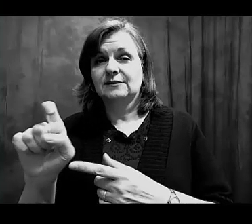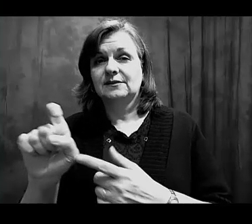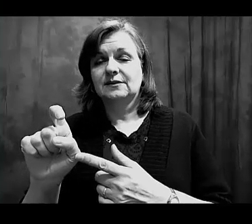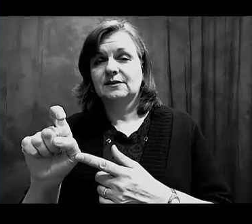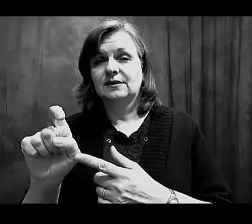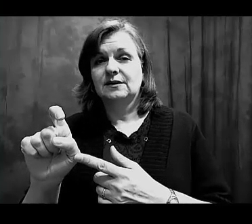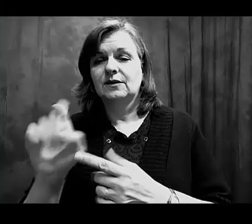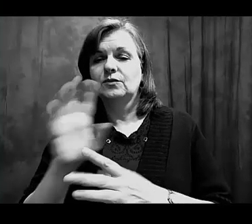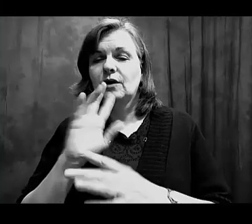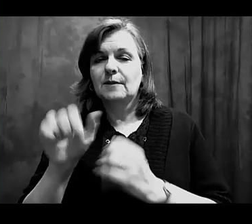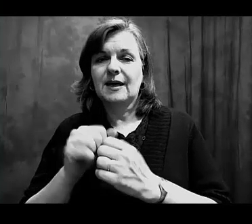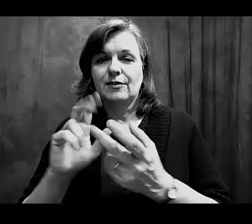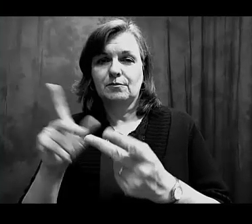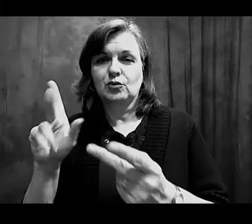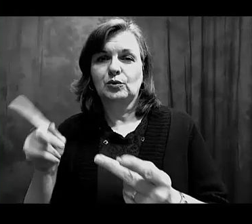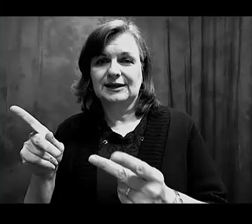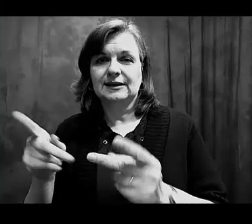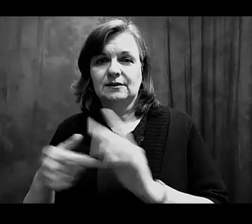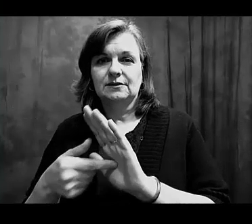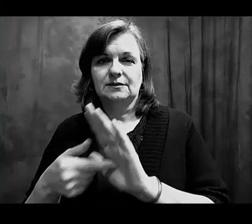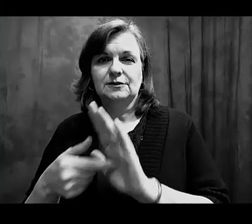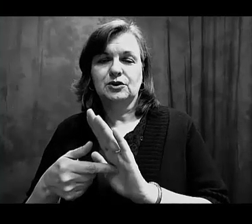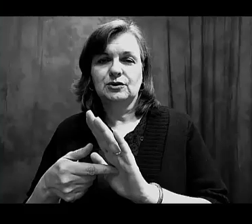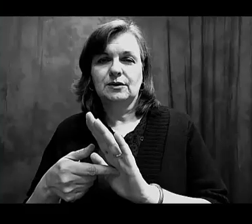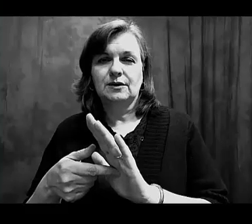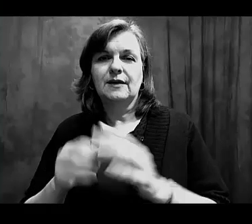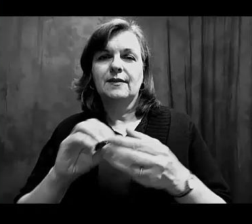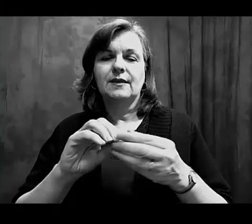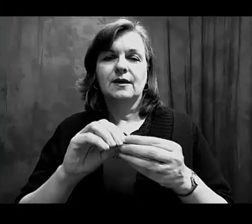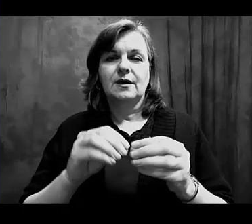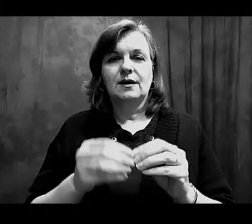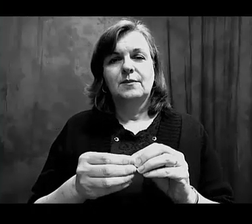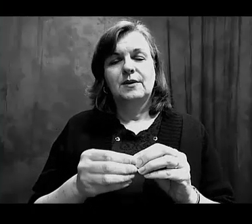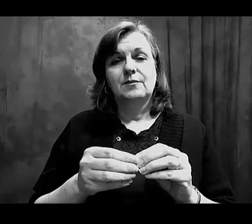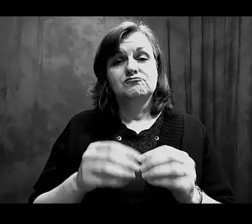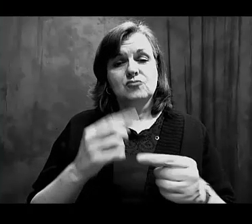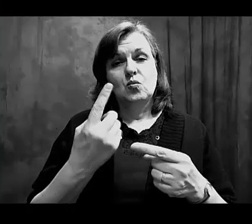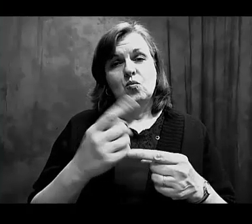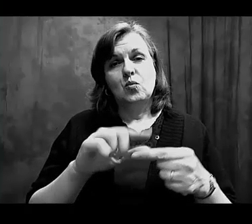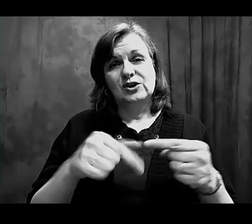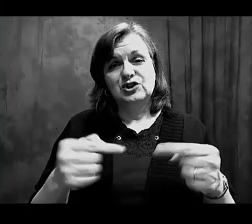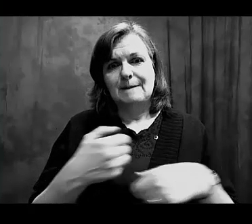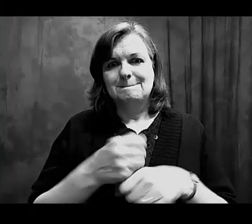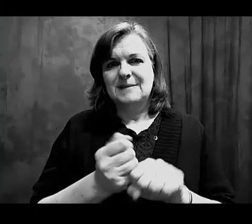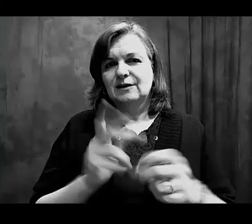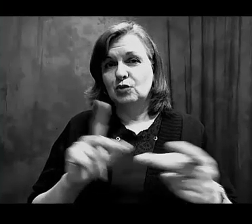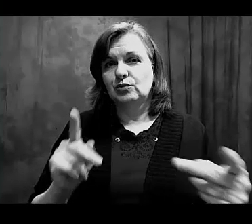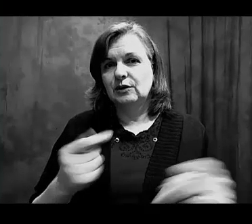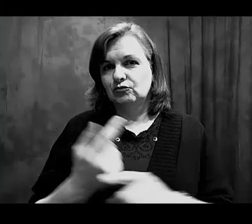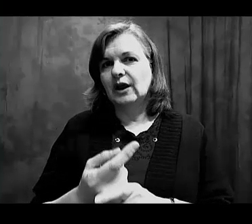produce proteins for us eventually, okay, or code for proteins.